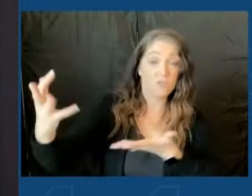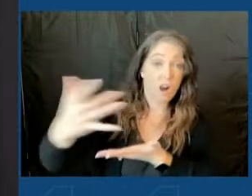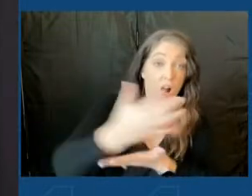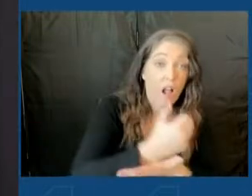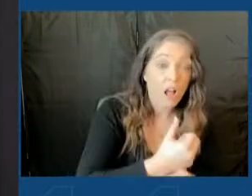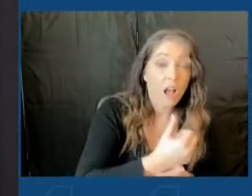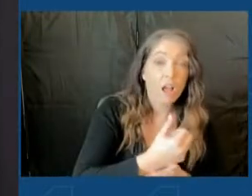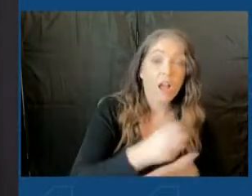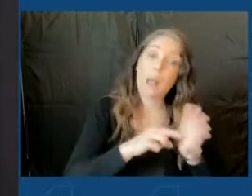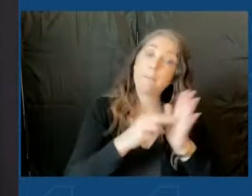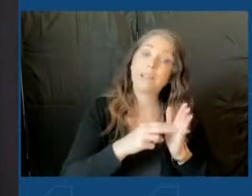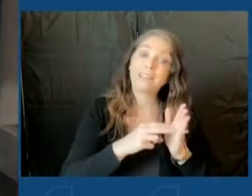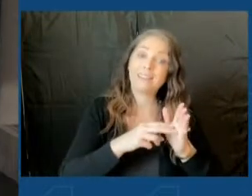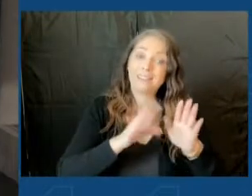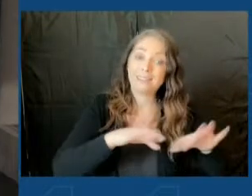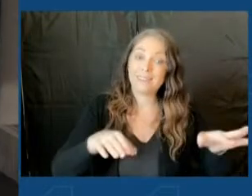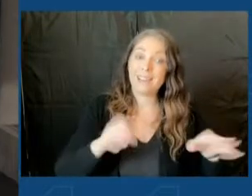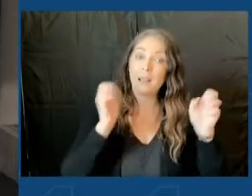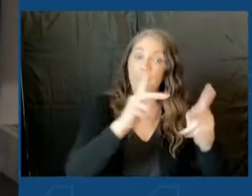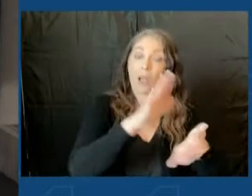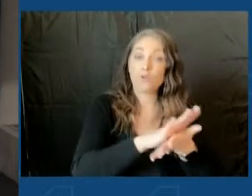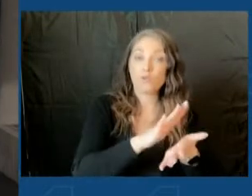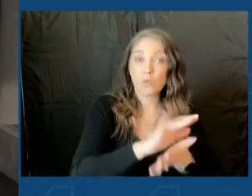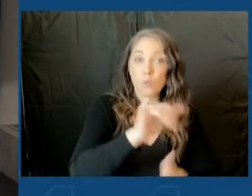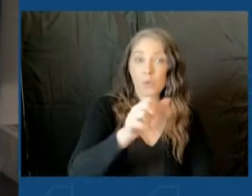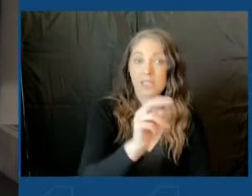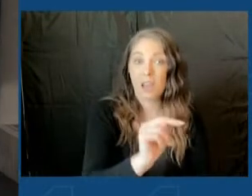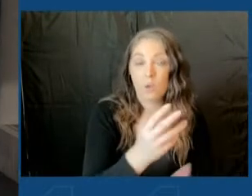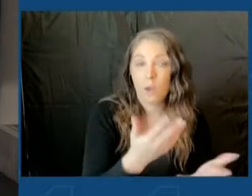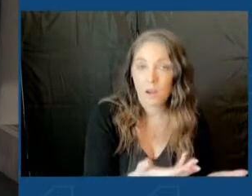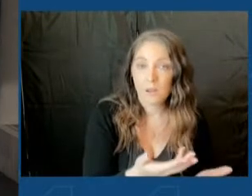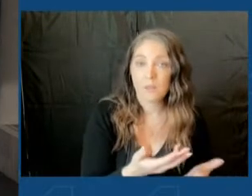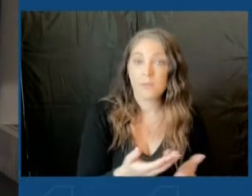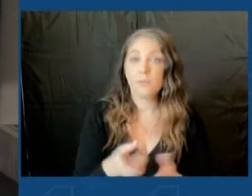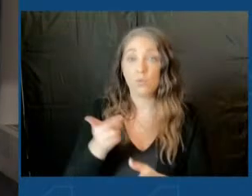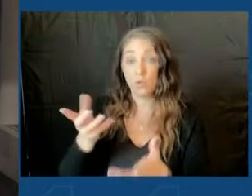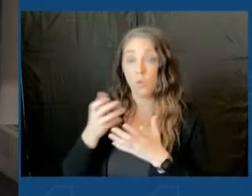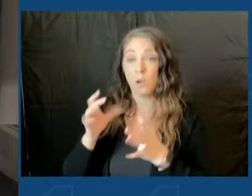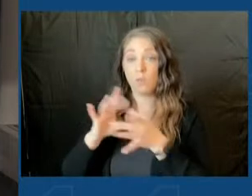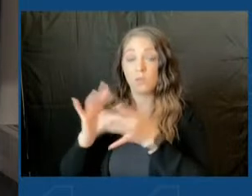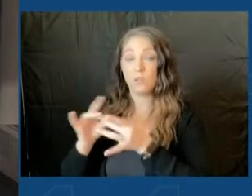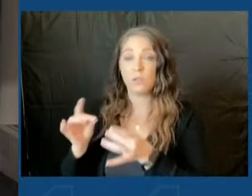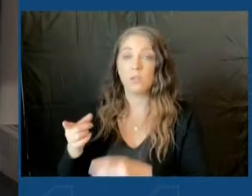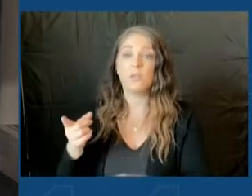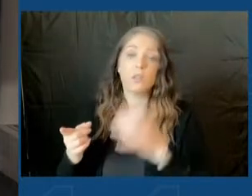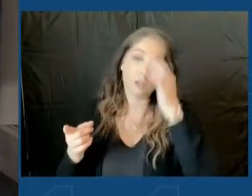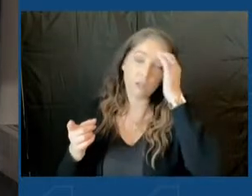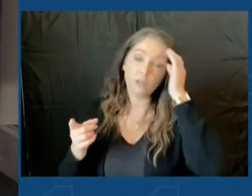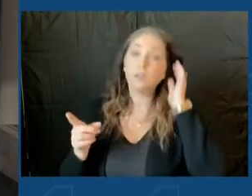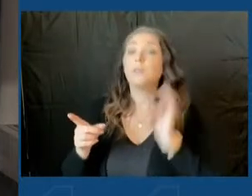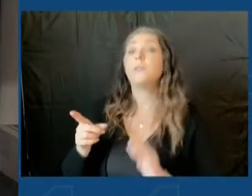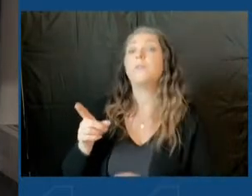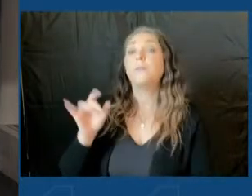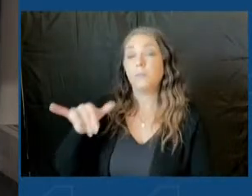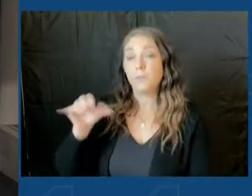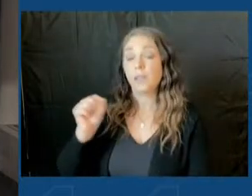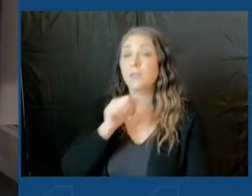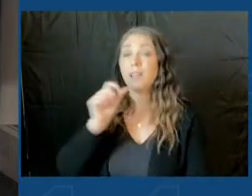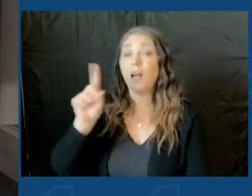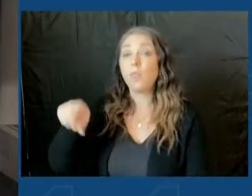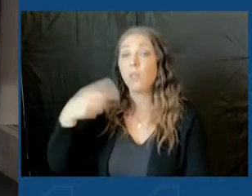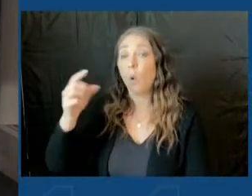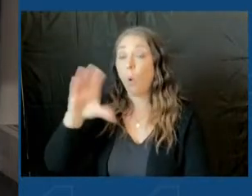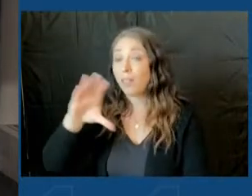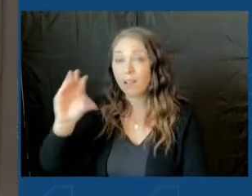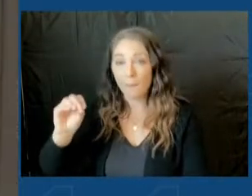another semester. Would you like to comment? Yeah, certainly. And it was actually not the only company. It was the largest